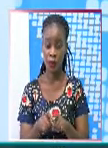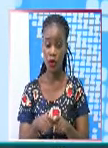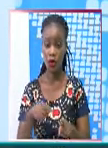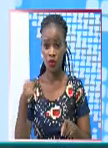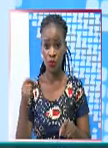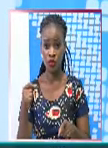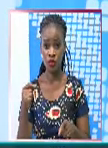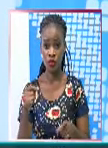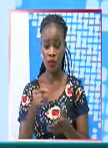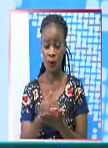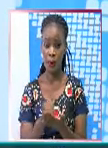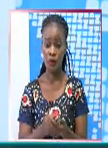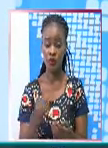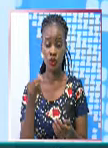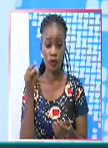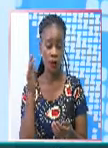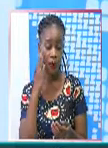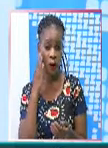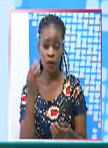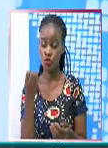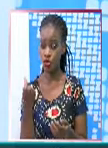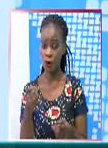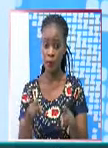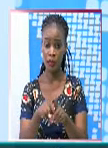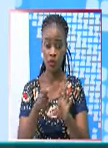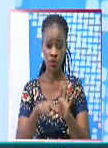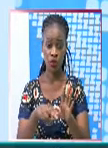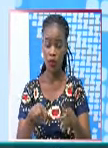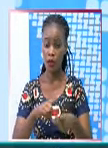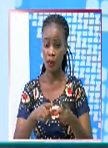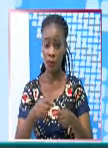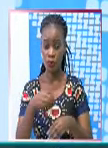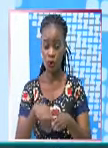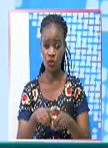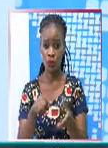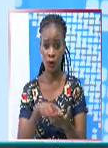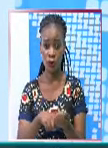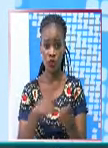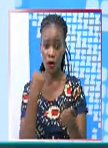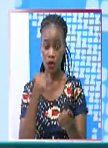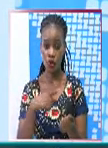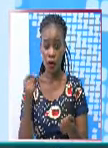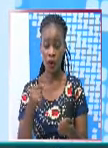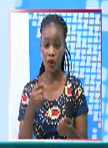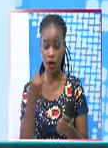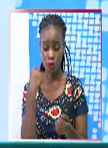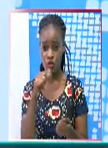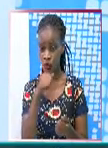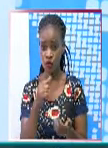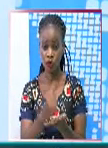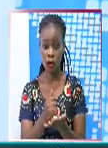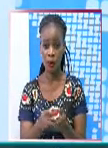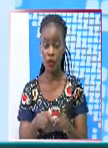ebikunukiriza mu bumbi lukaga binono byogeddwa Ssentebe akwasaganya mukago gwetuise okwa Private Sector